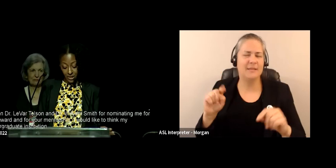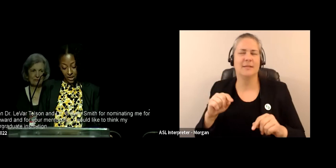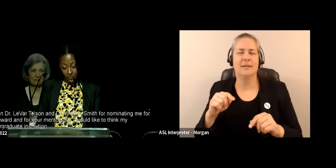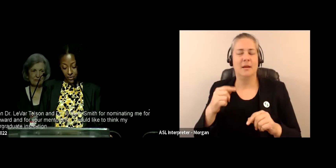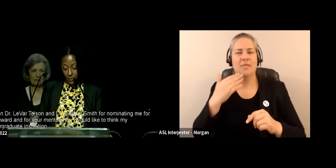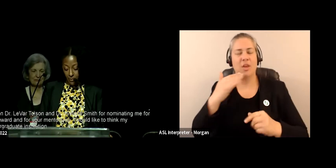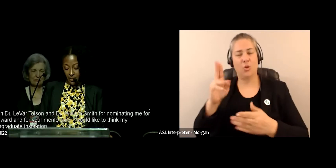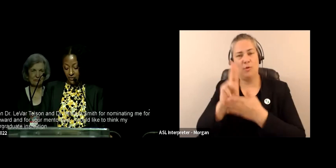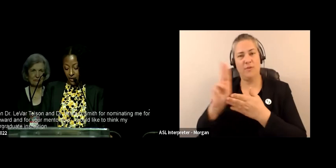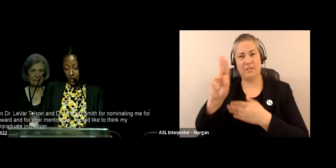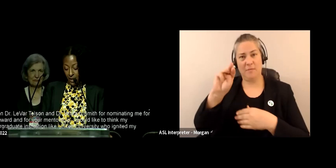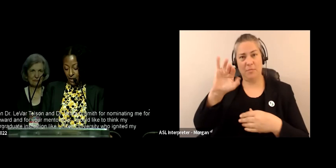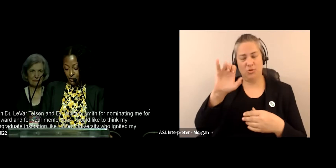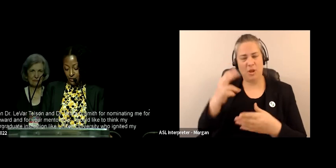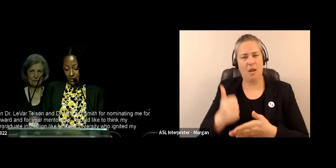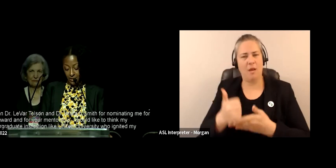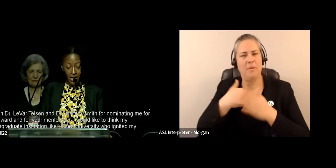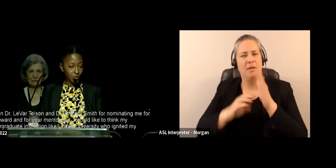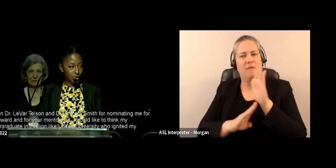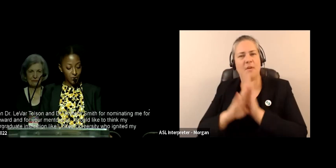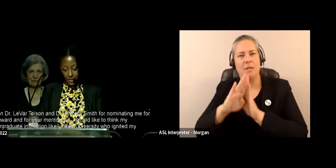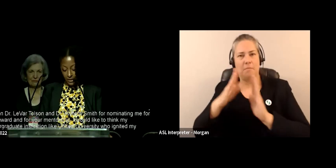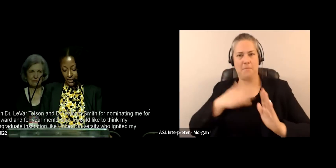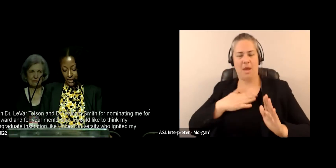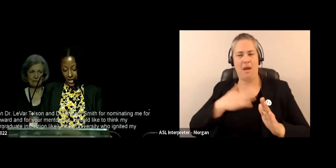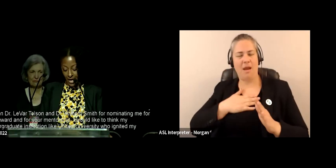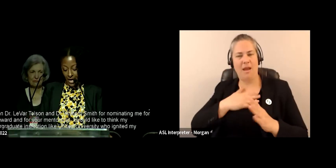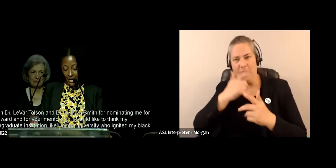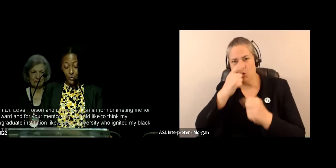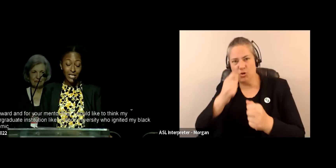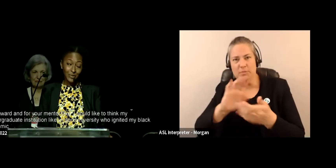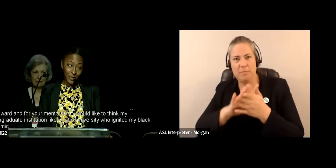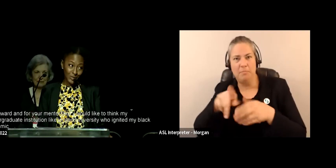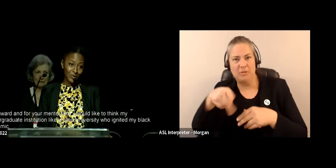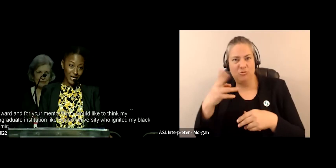University of Michigan for helping me to develop my interest as a doctoral student,